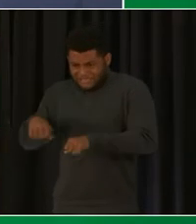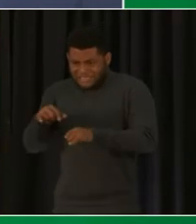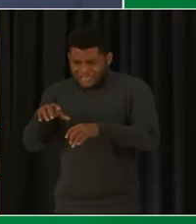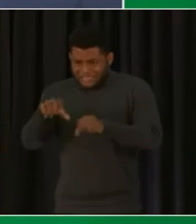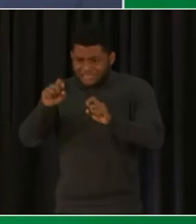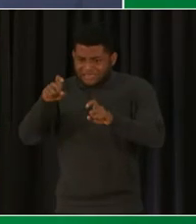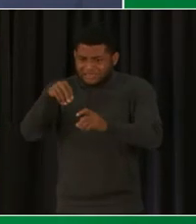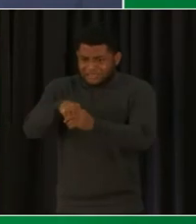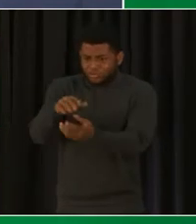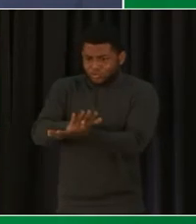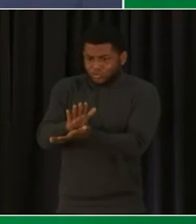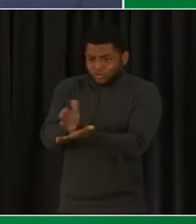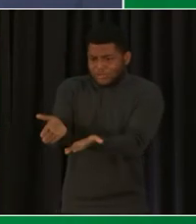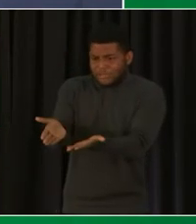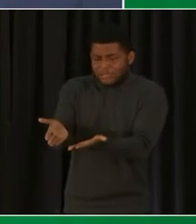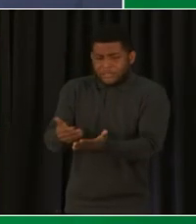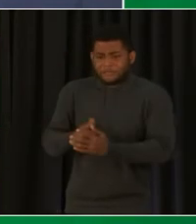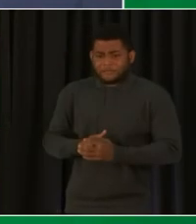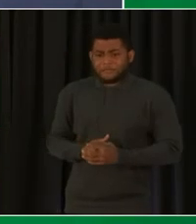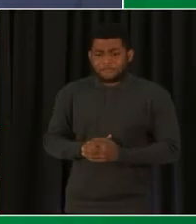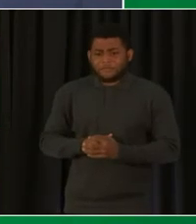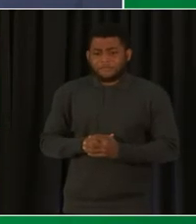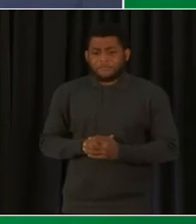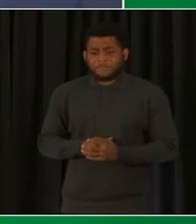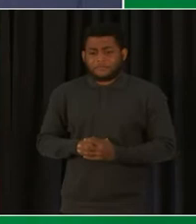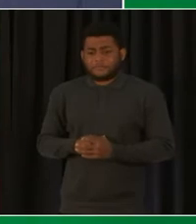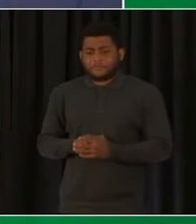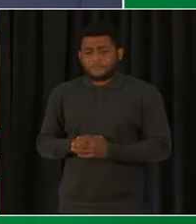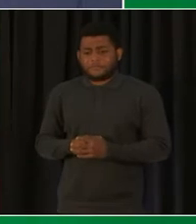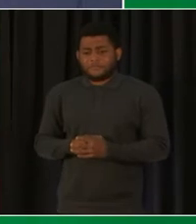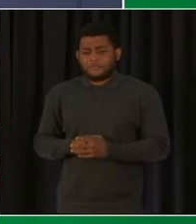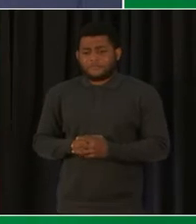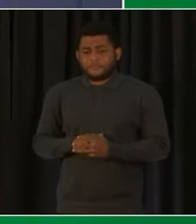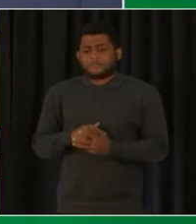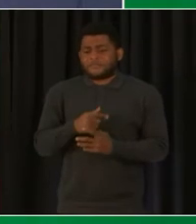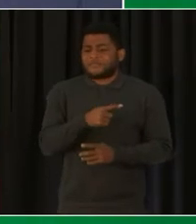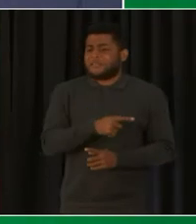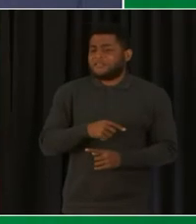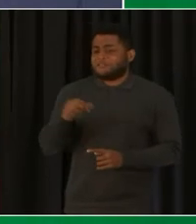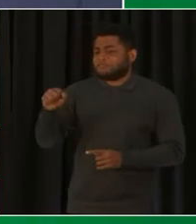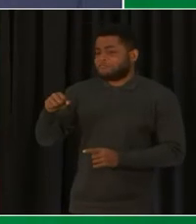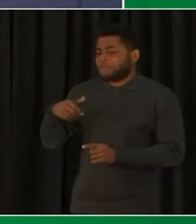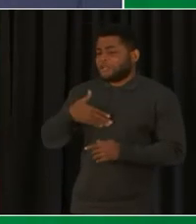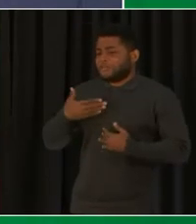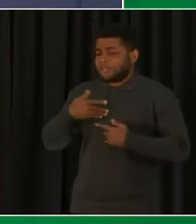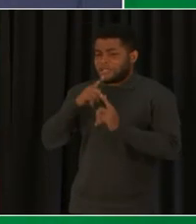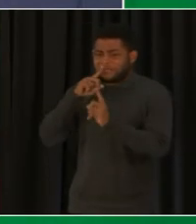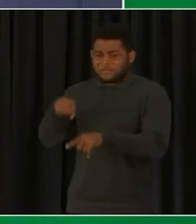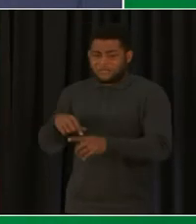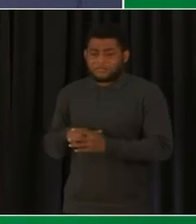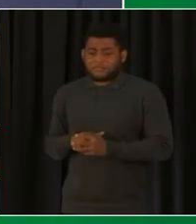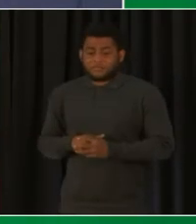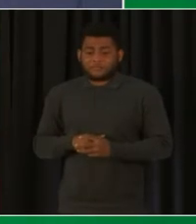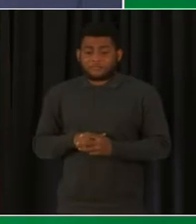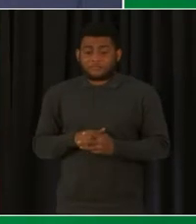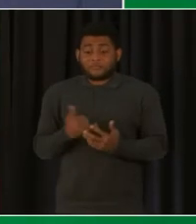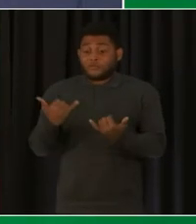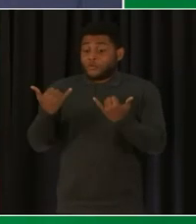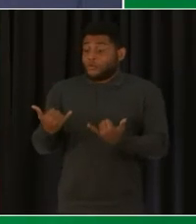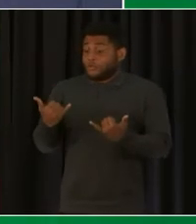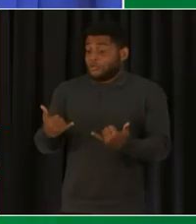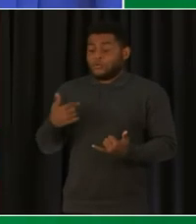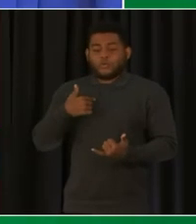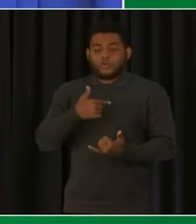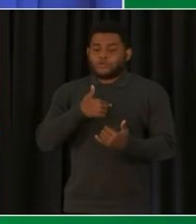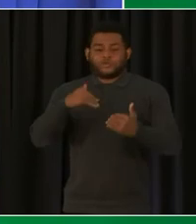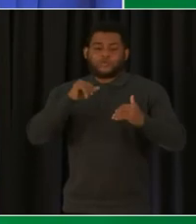Dr. Elliott, would you like to please speak to our testing protocols? Yes, sir. Happy to. So currently, we don't have